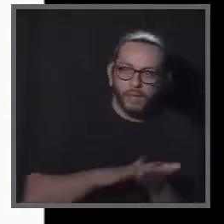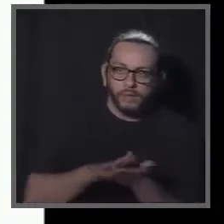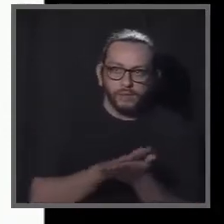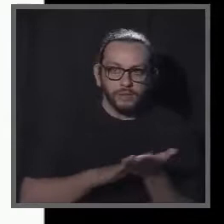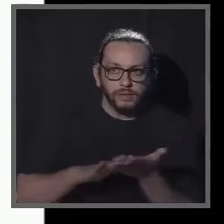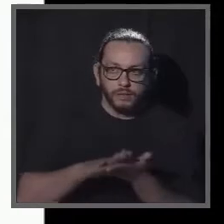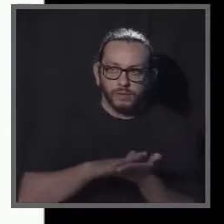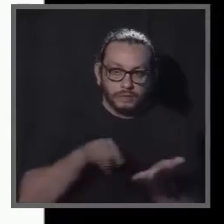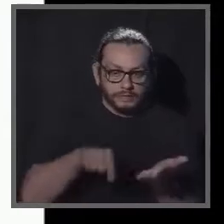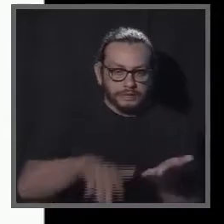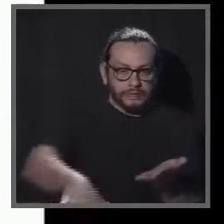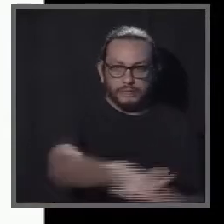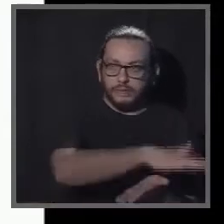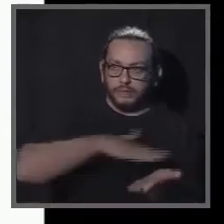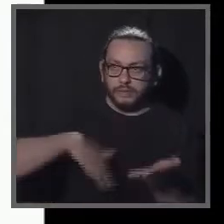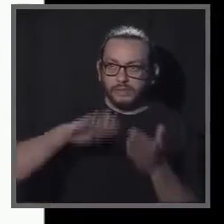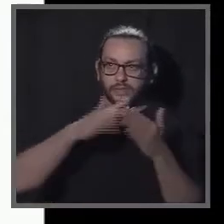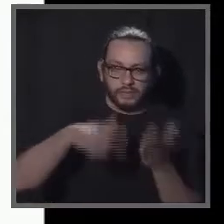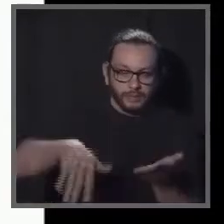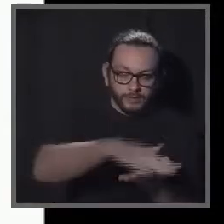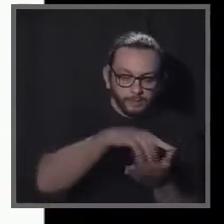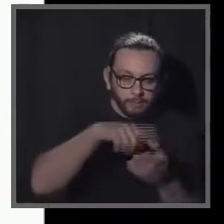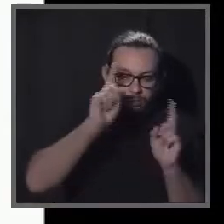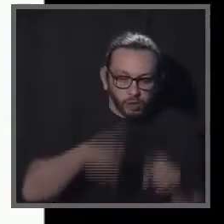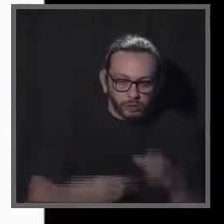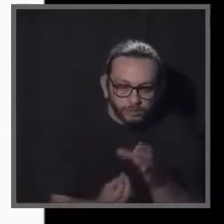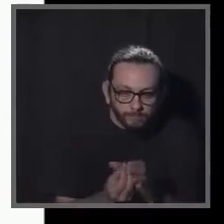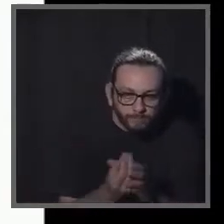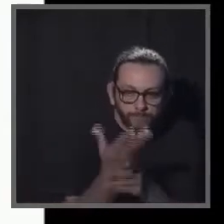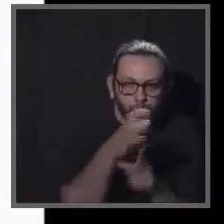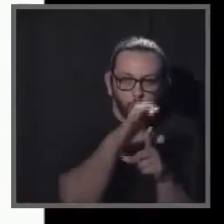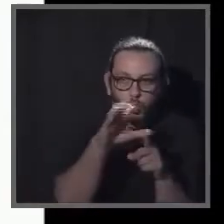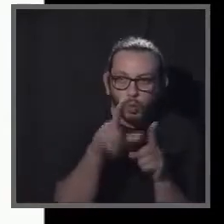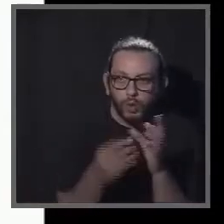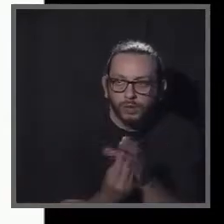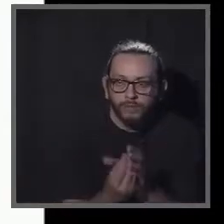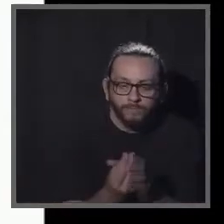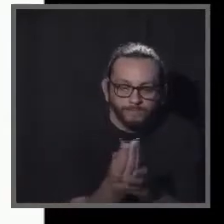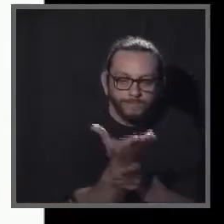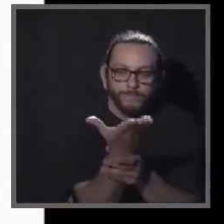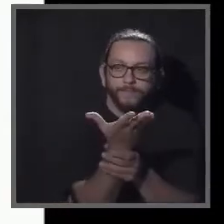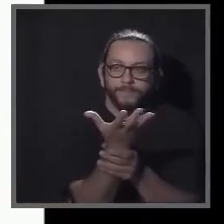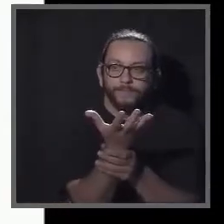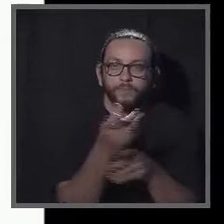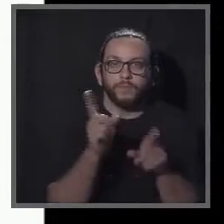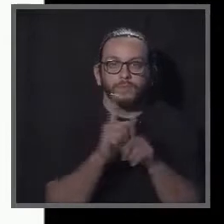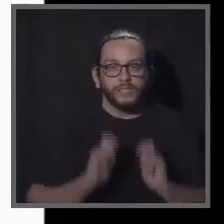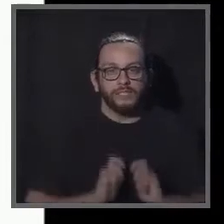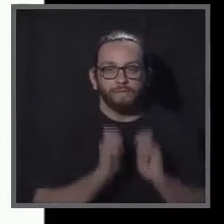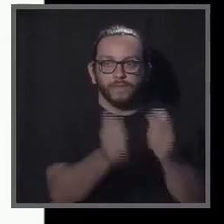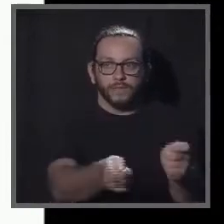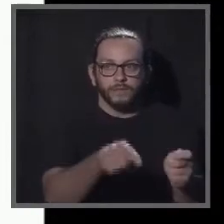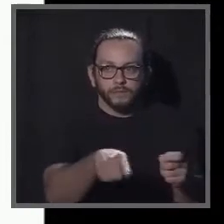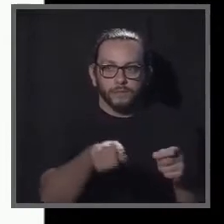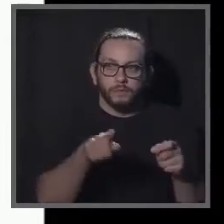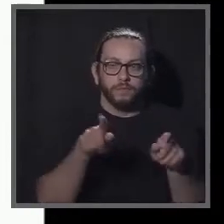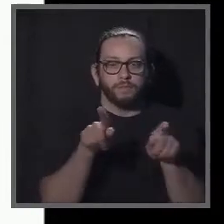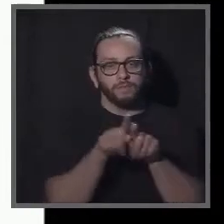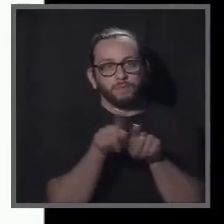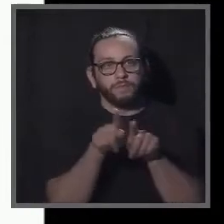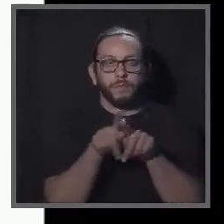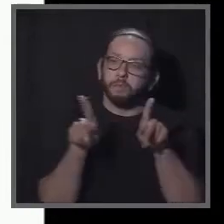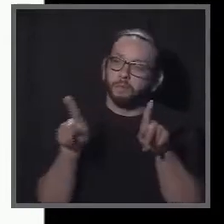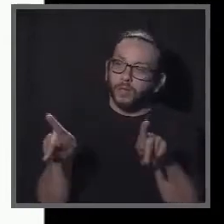take top-down approaches. We actually bring a methodology, which is our way